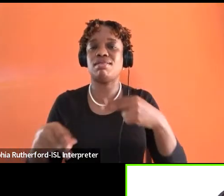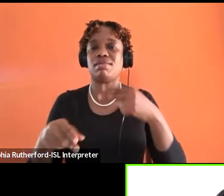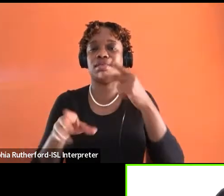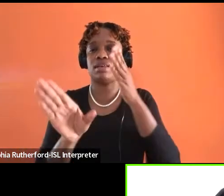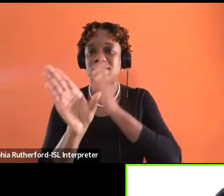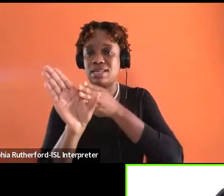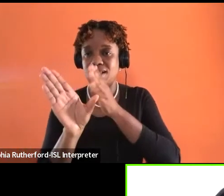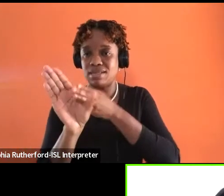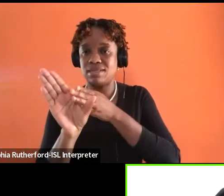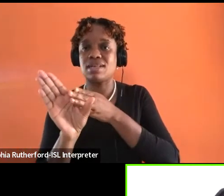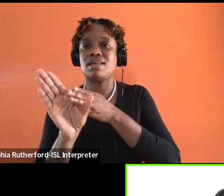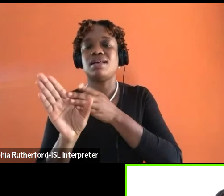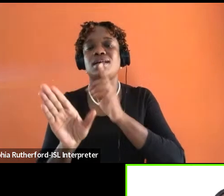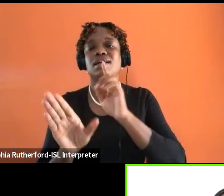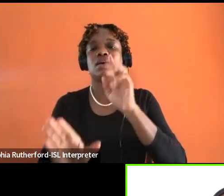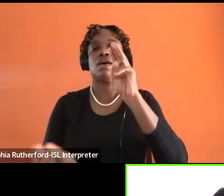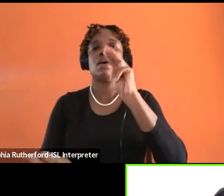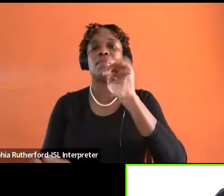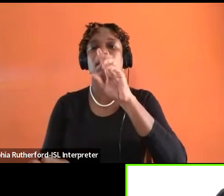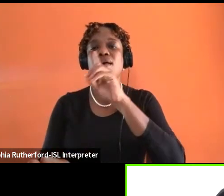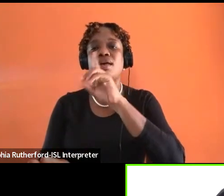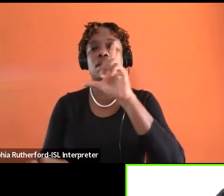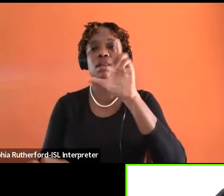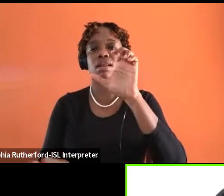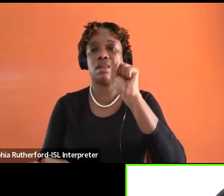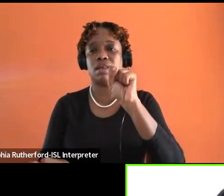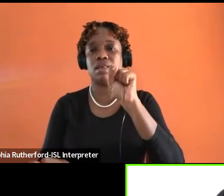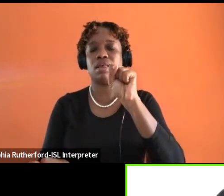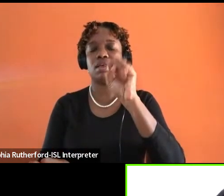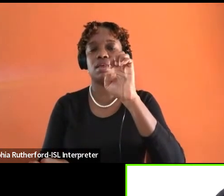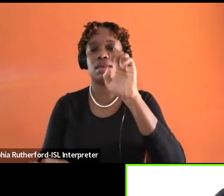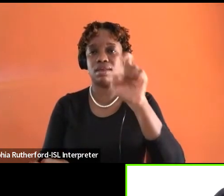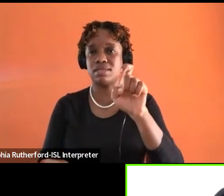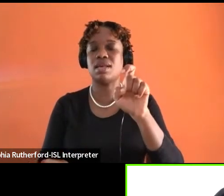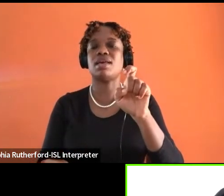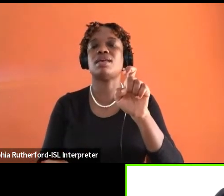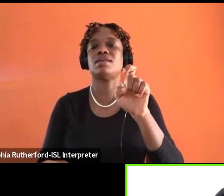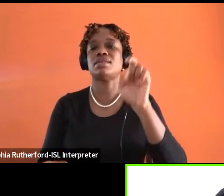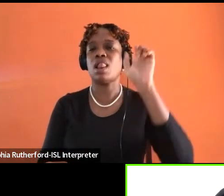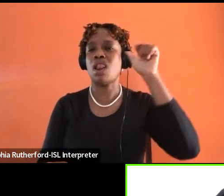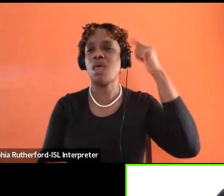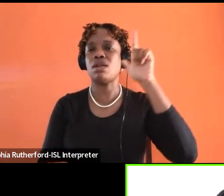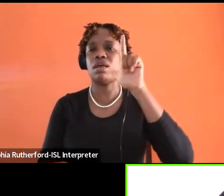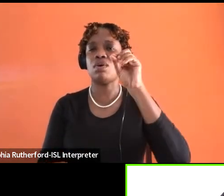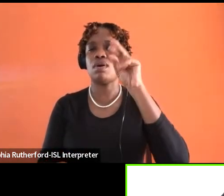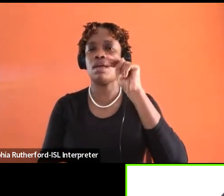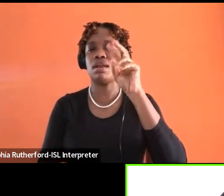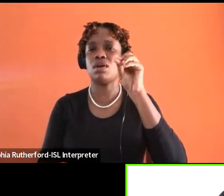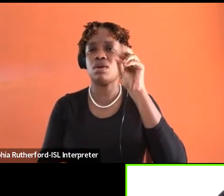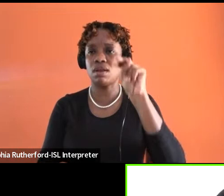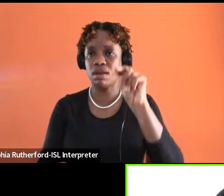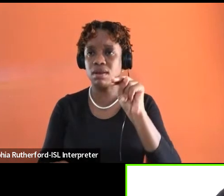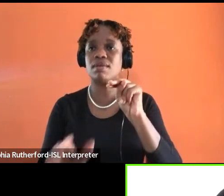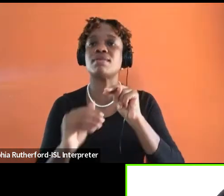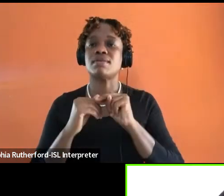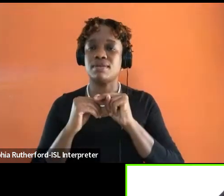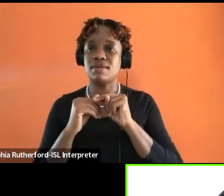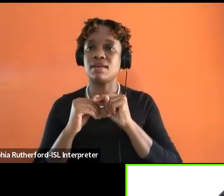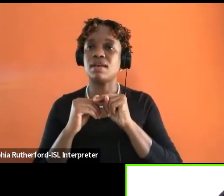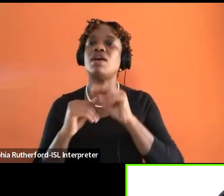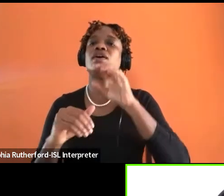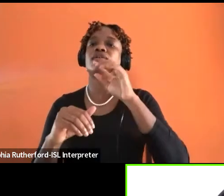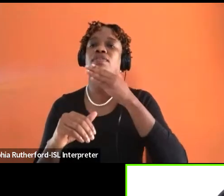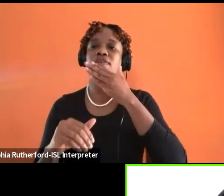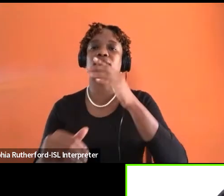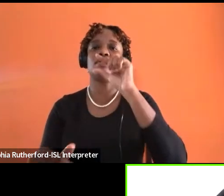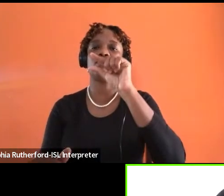at Middlesex University, London. Dr. Alexis Garcia is also a chartered psychologist, with